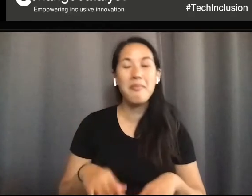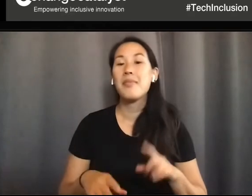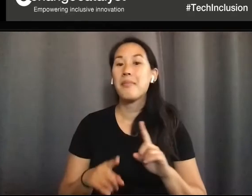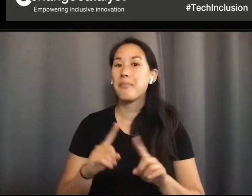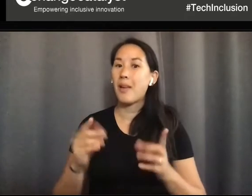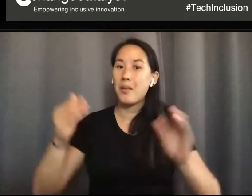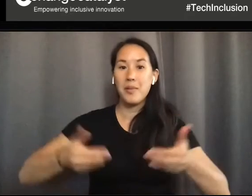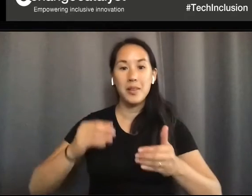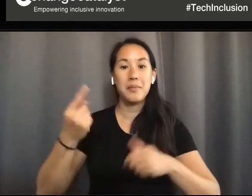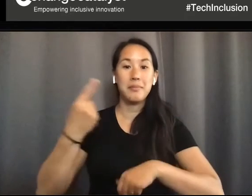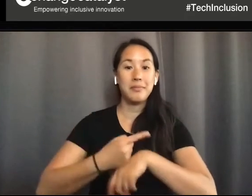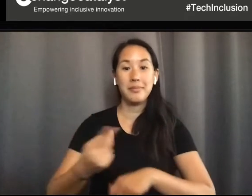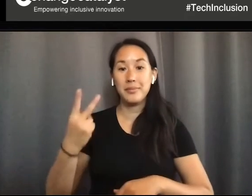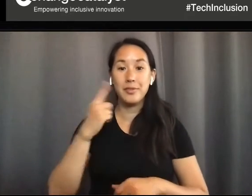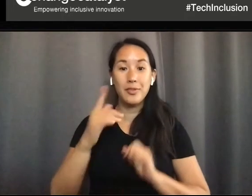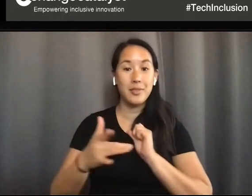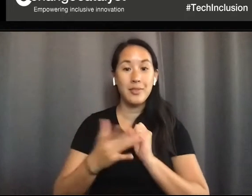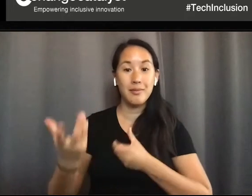Inclusion.